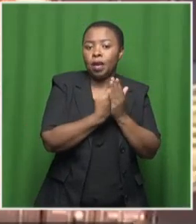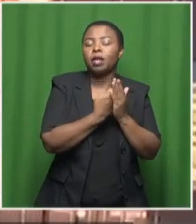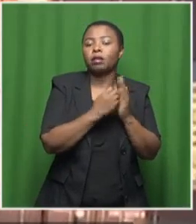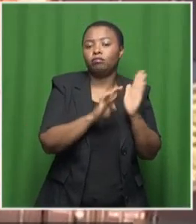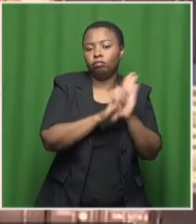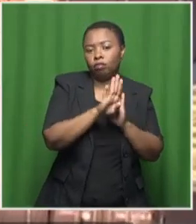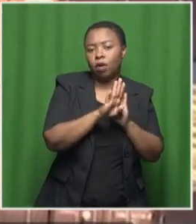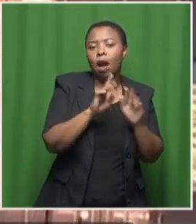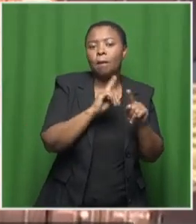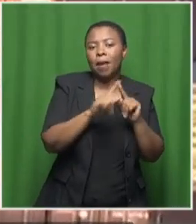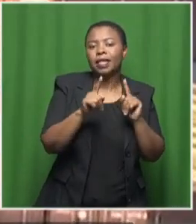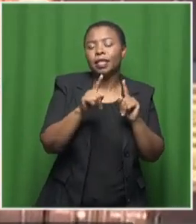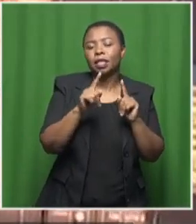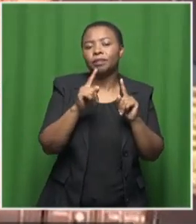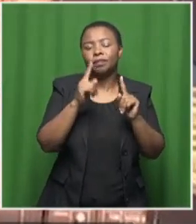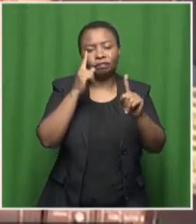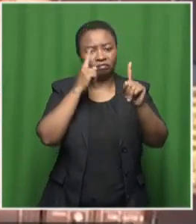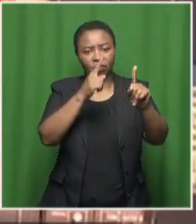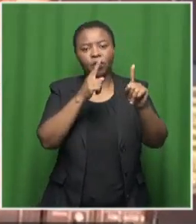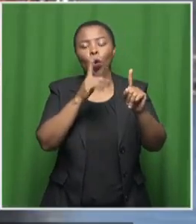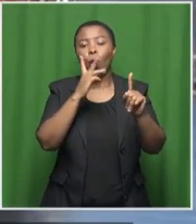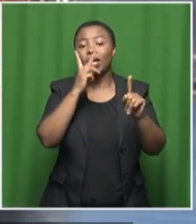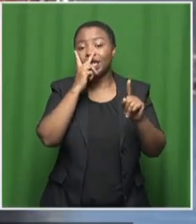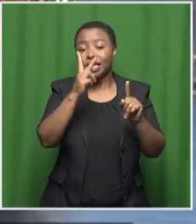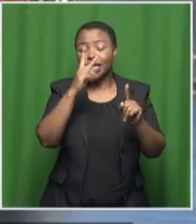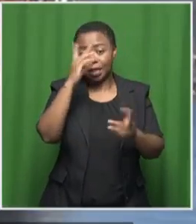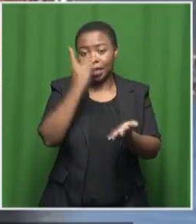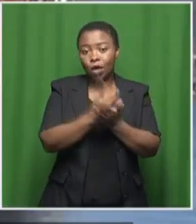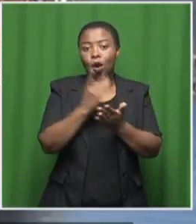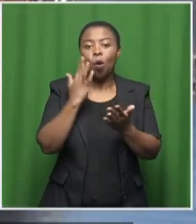prospects will be determined by progress made in terms of